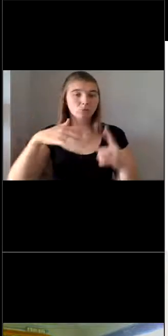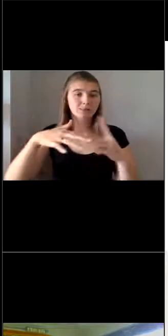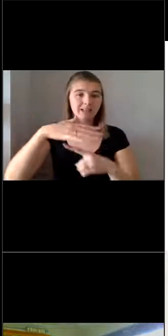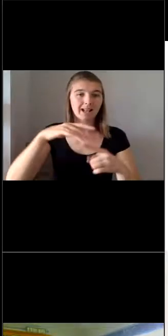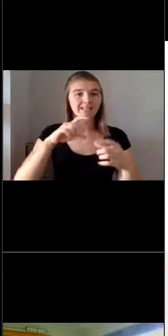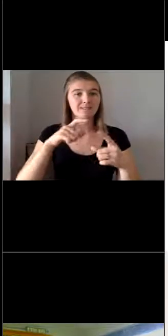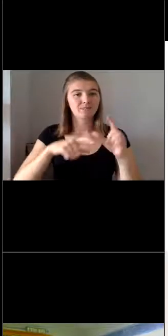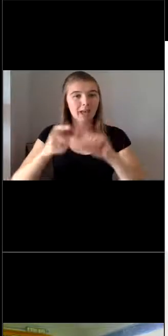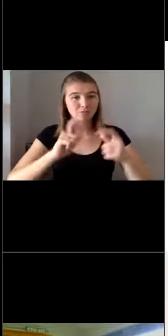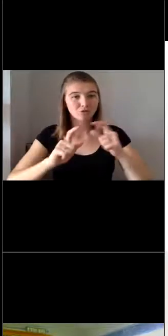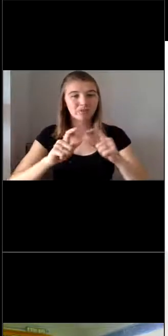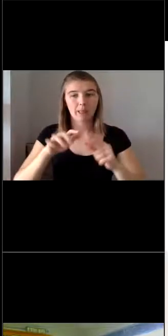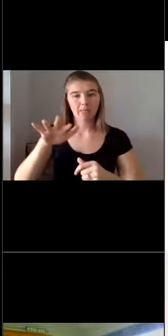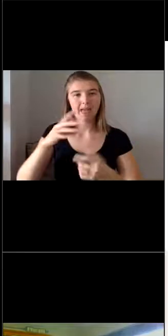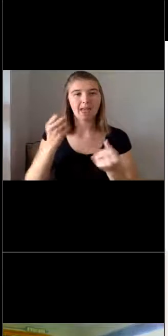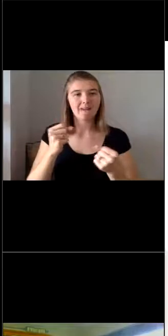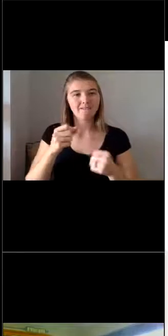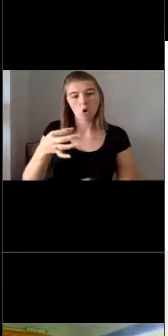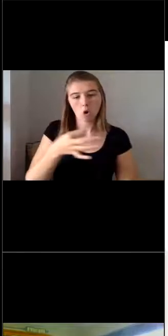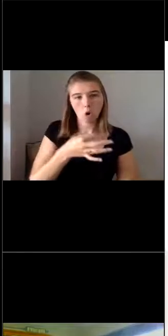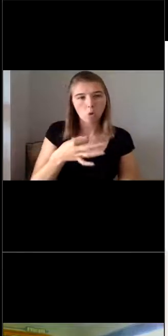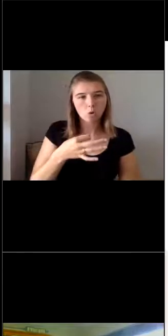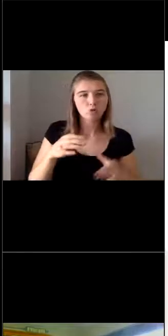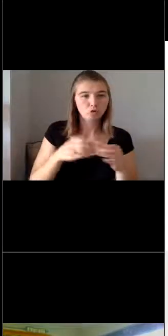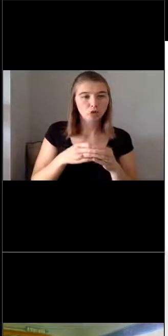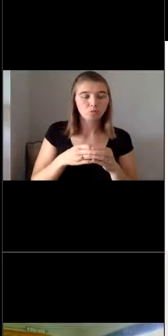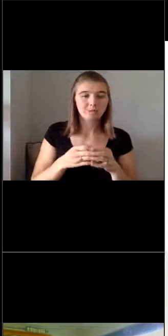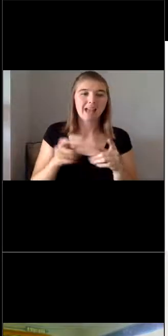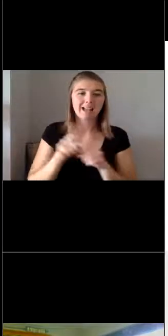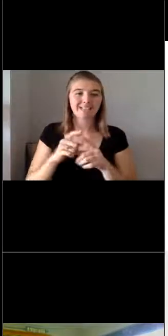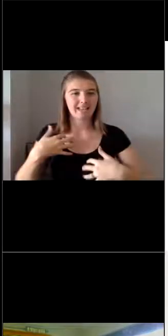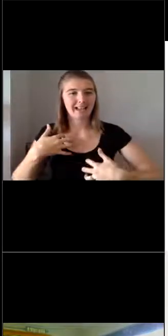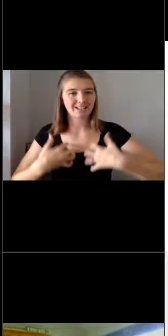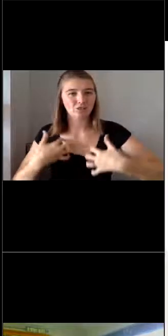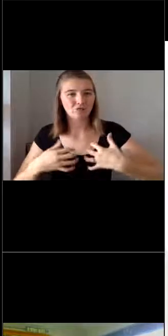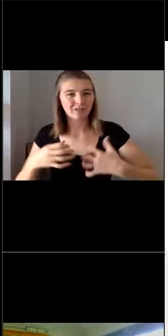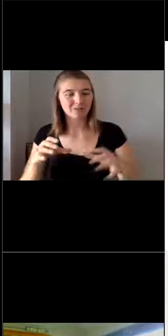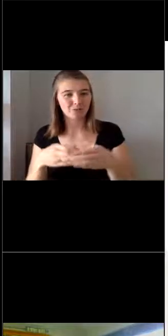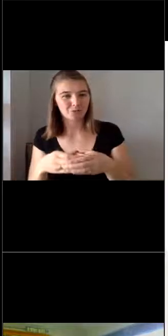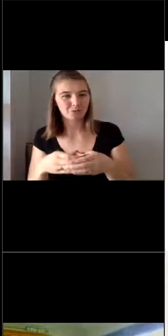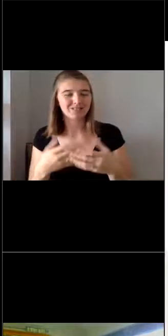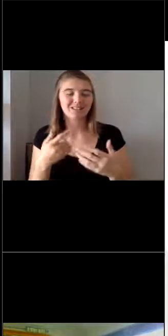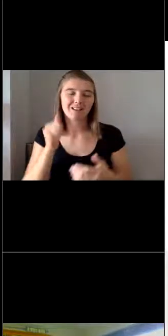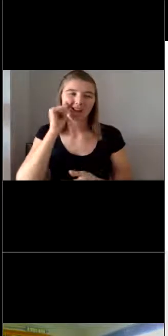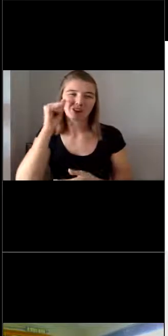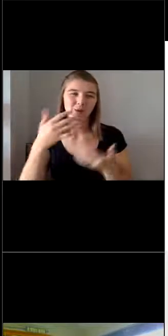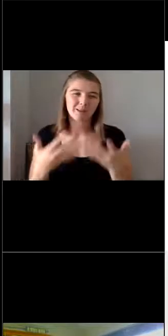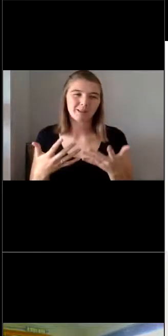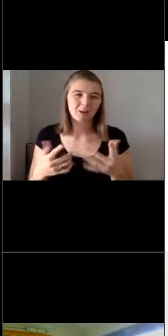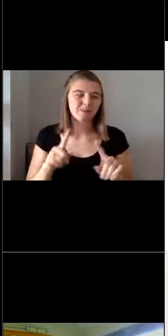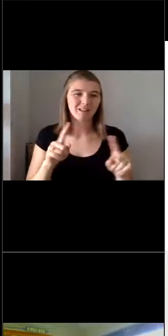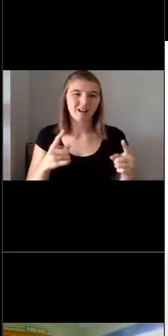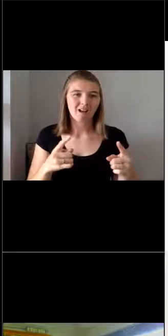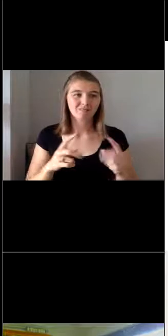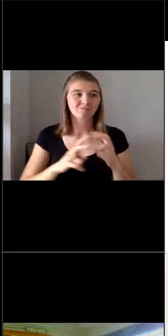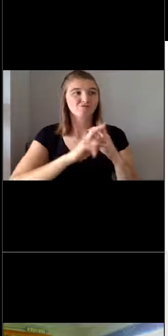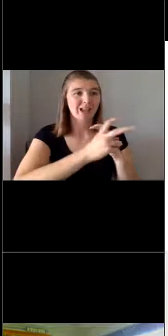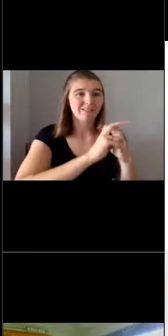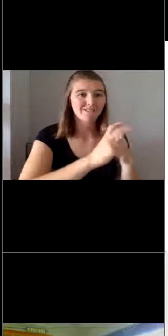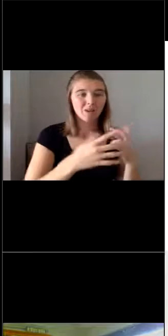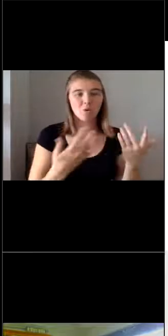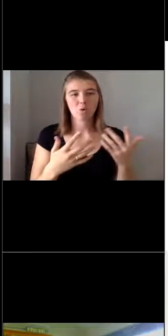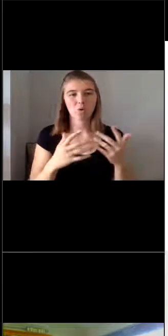can't necessarily travel as much as we would like to at the moment, and we can't meet up with people as often as we'd like to, the RSC is a good